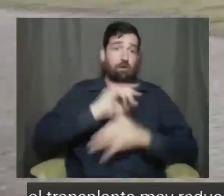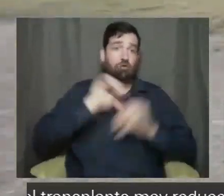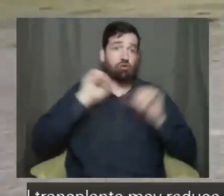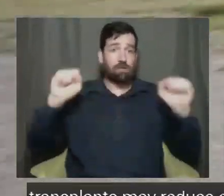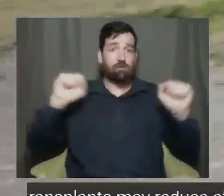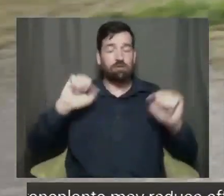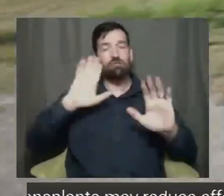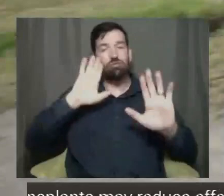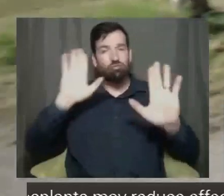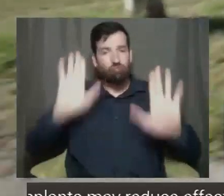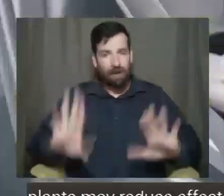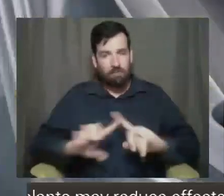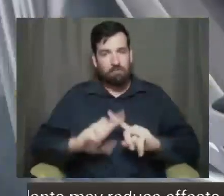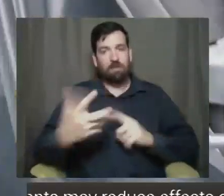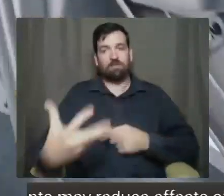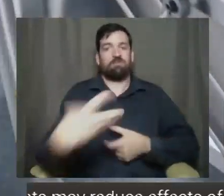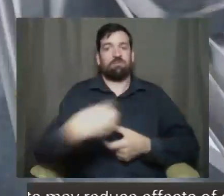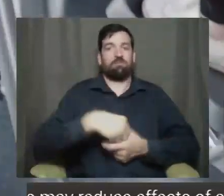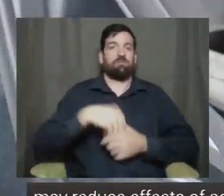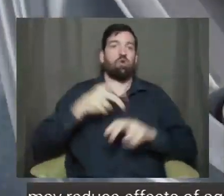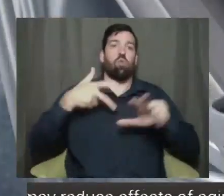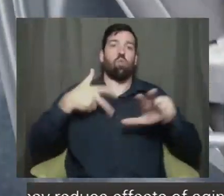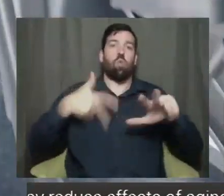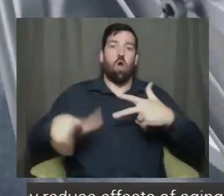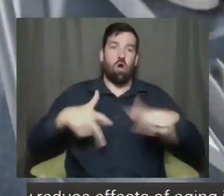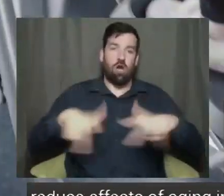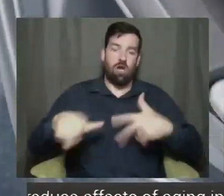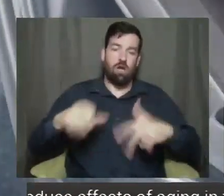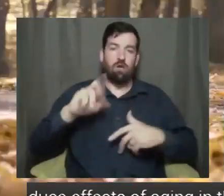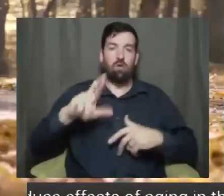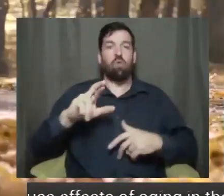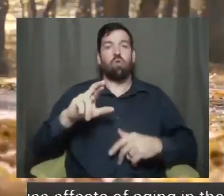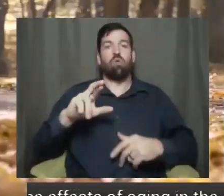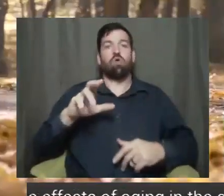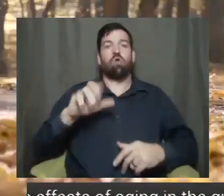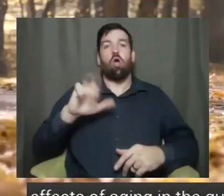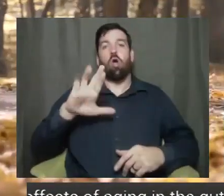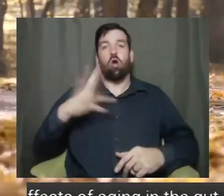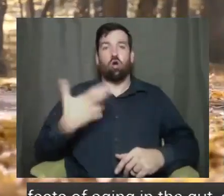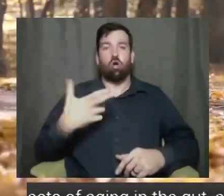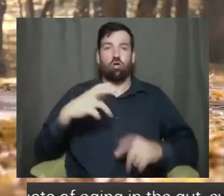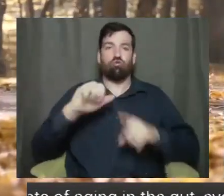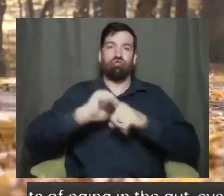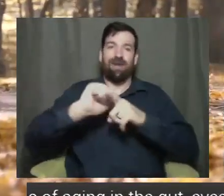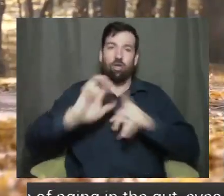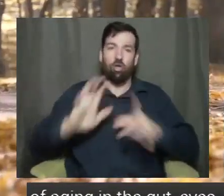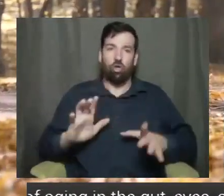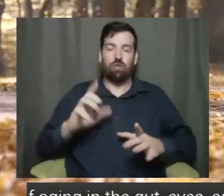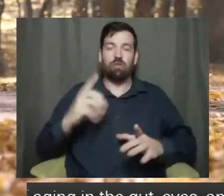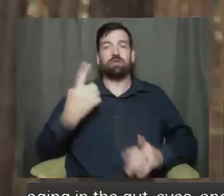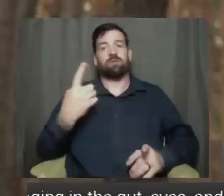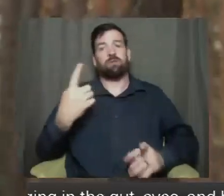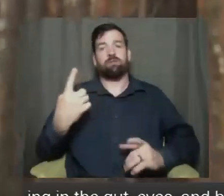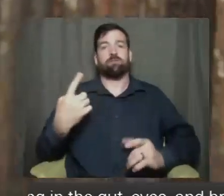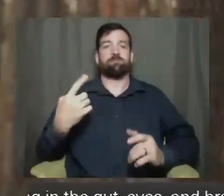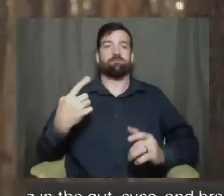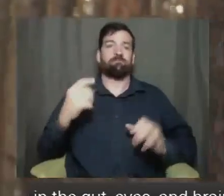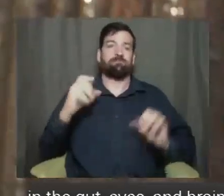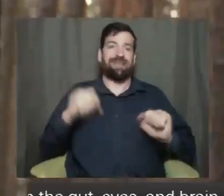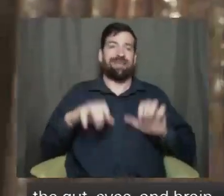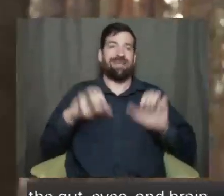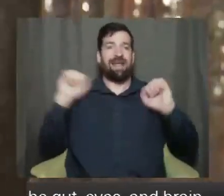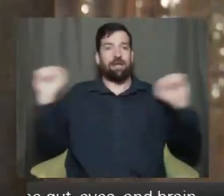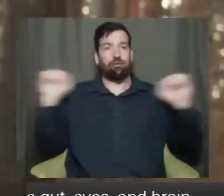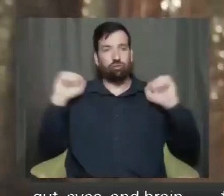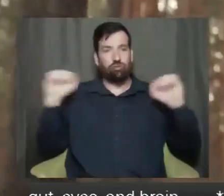to mix in some walking or using an arc trainer or anything where you can actually do some exercise where your body